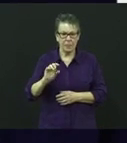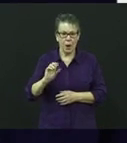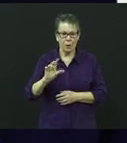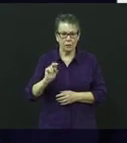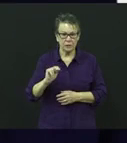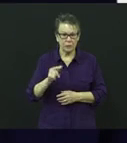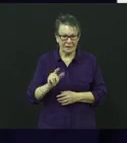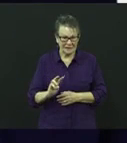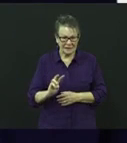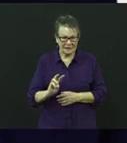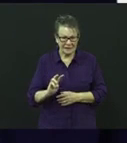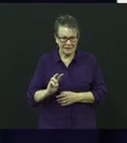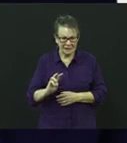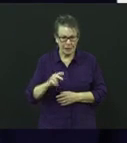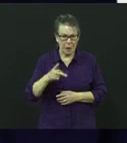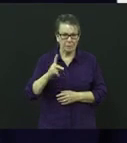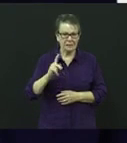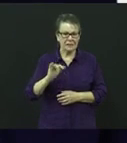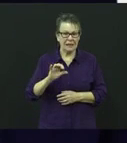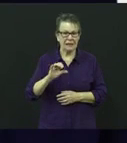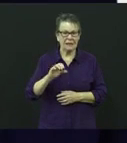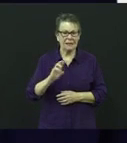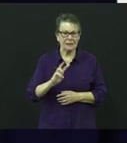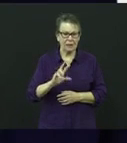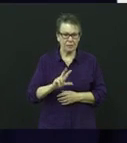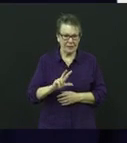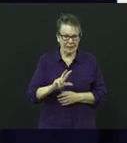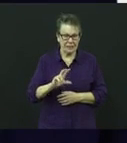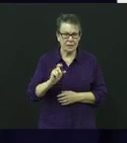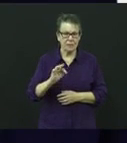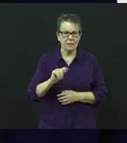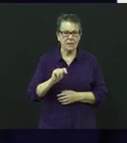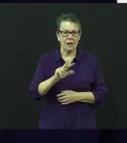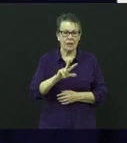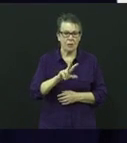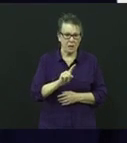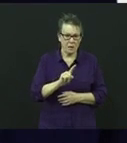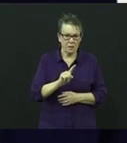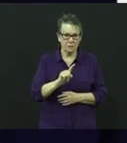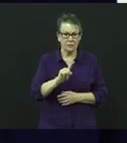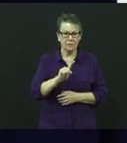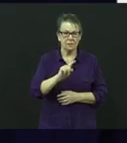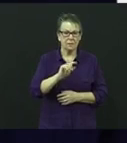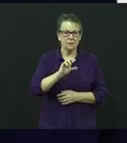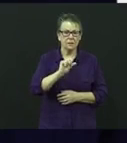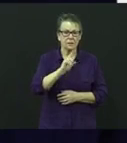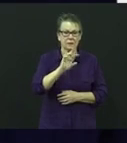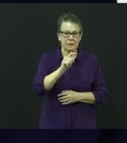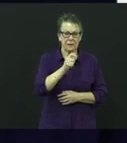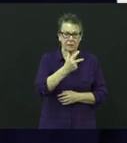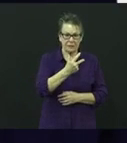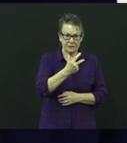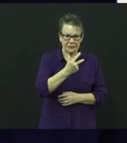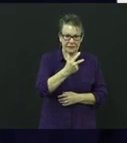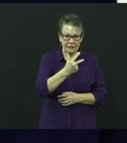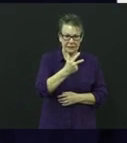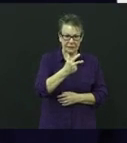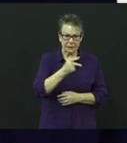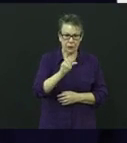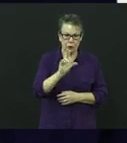63, Somerset, 31, Sussex, 3, Union,